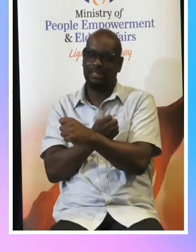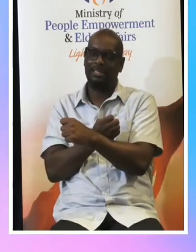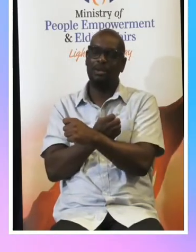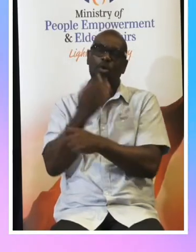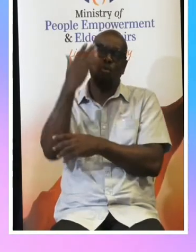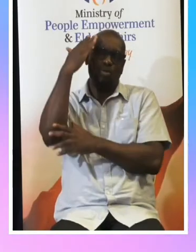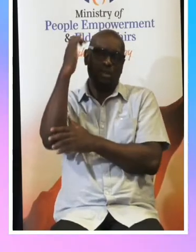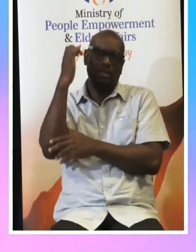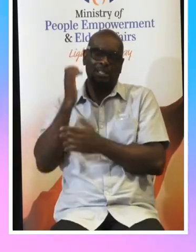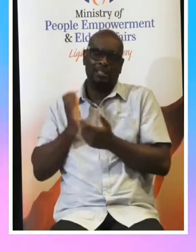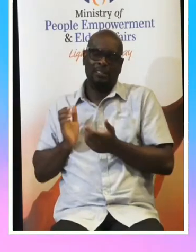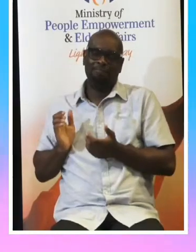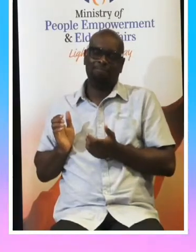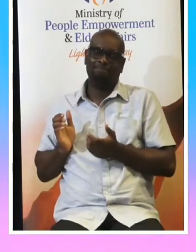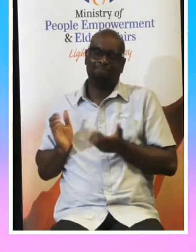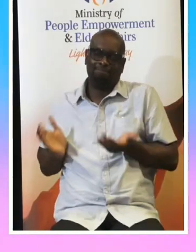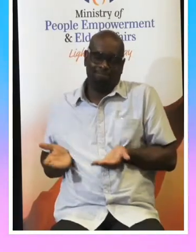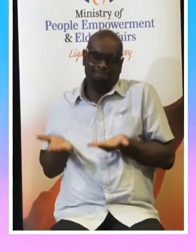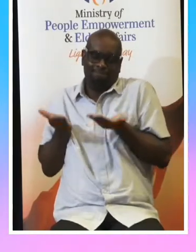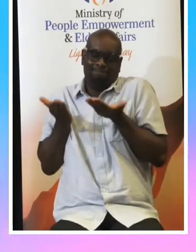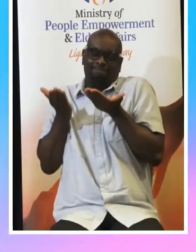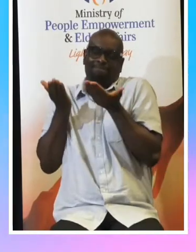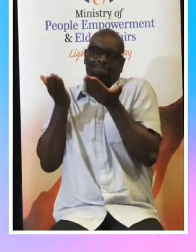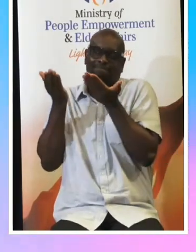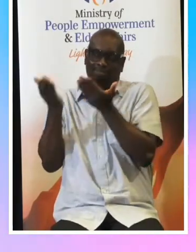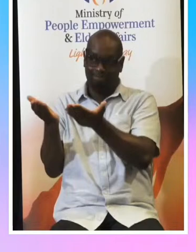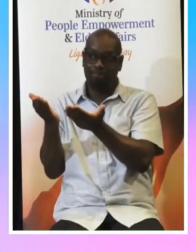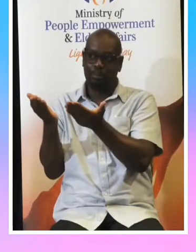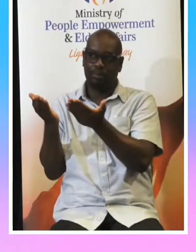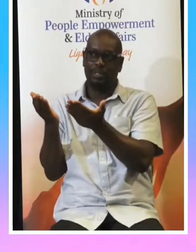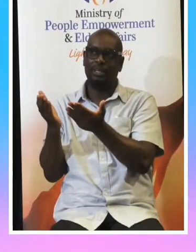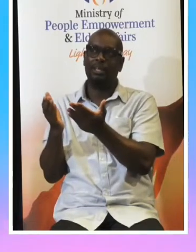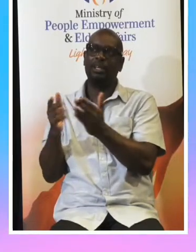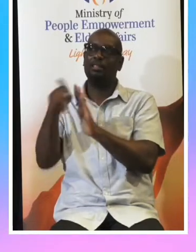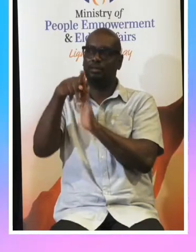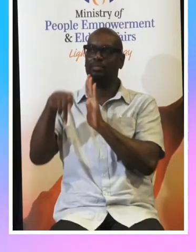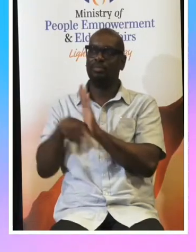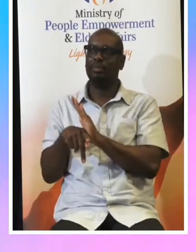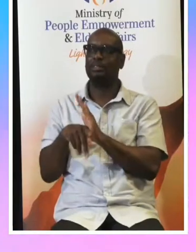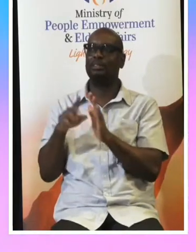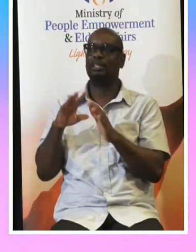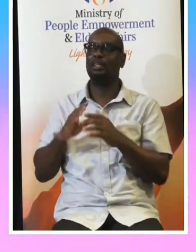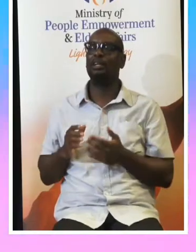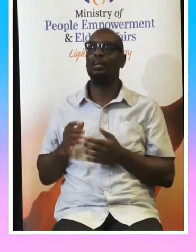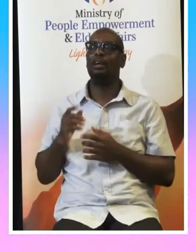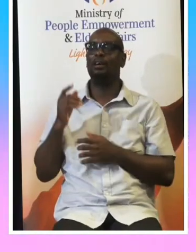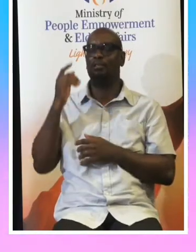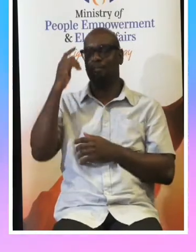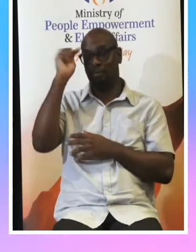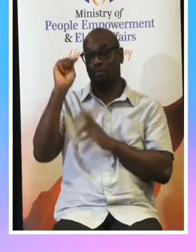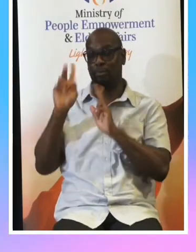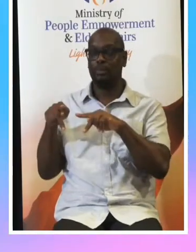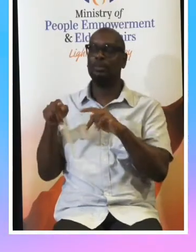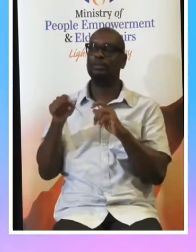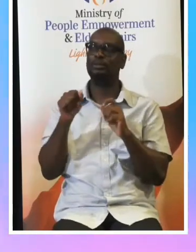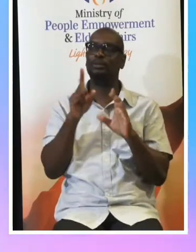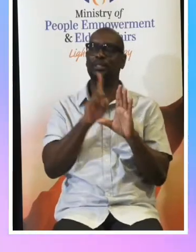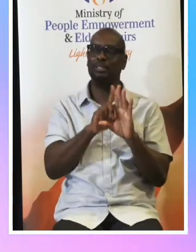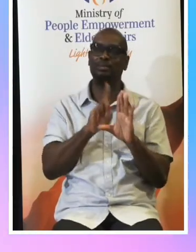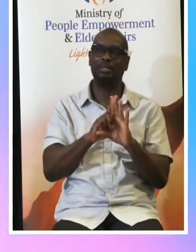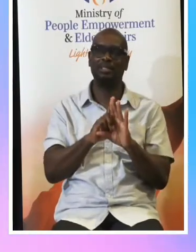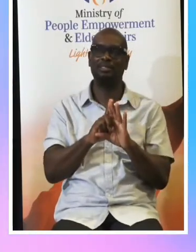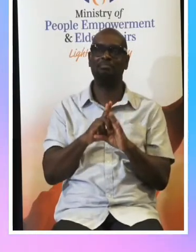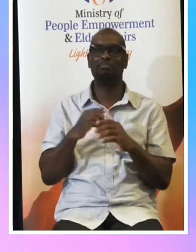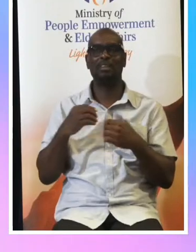national policy on disabilities, which the cabinet has approved in September last year. And no two better people to do